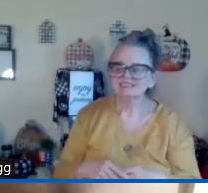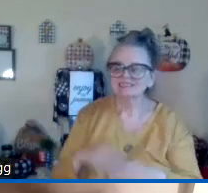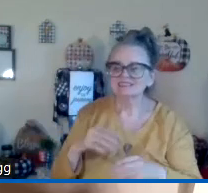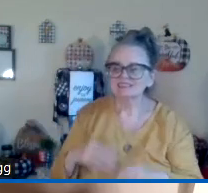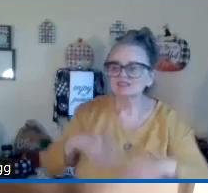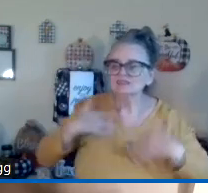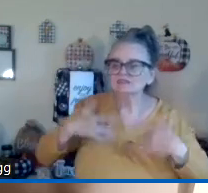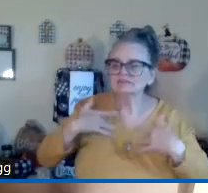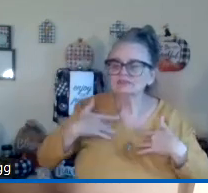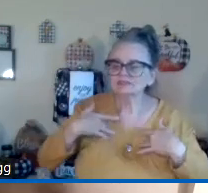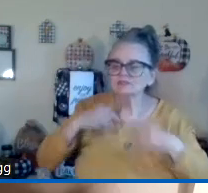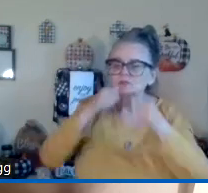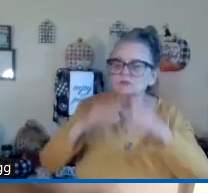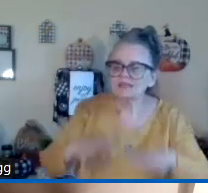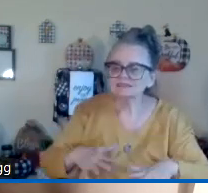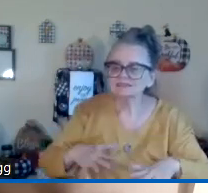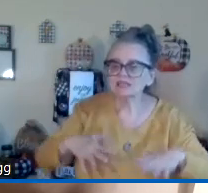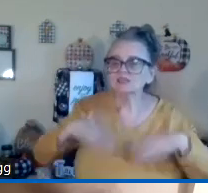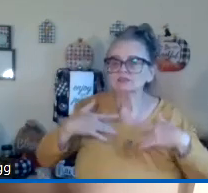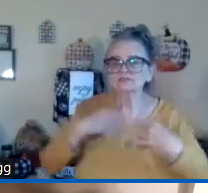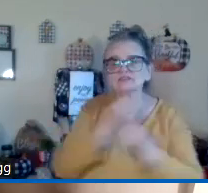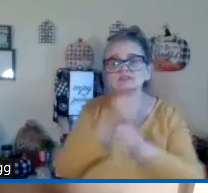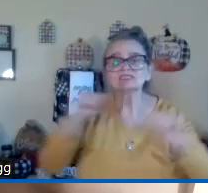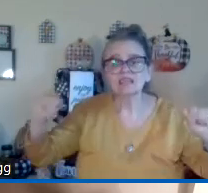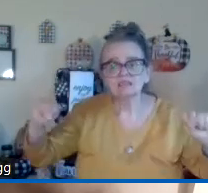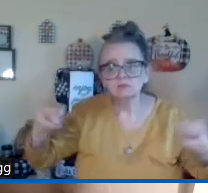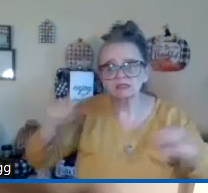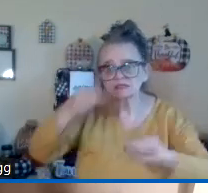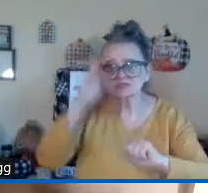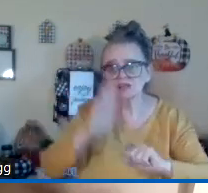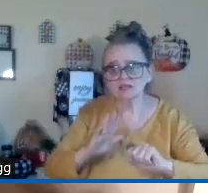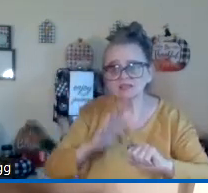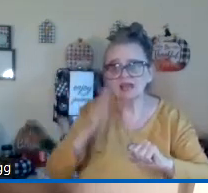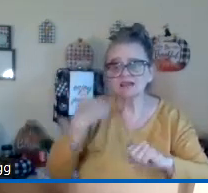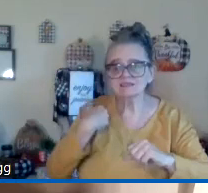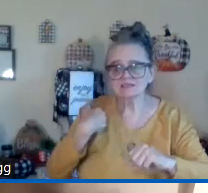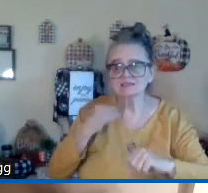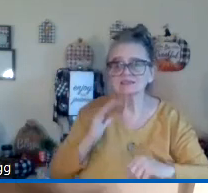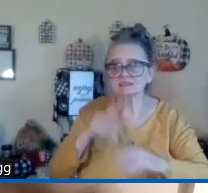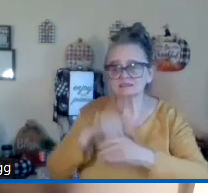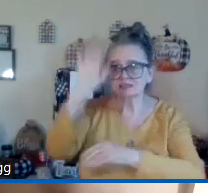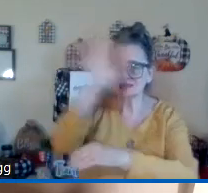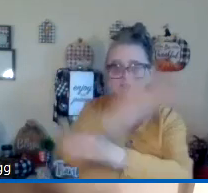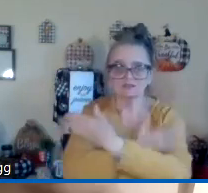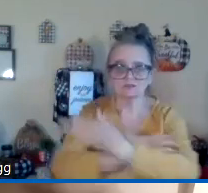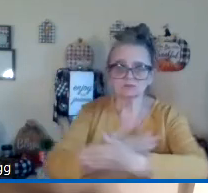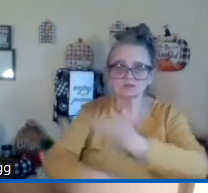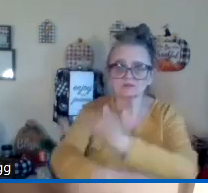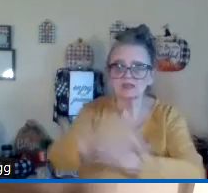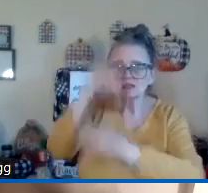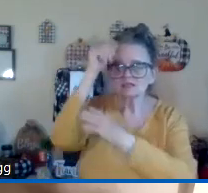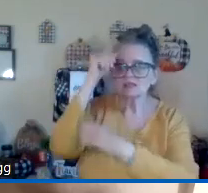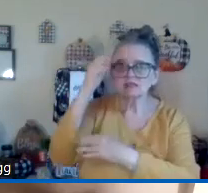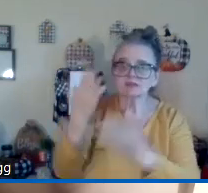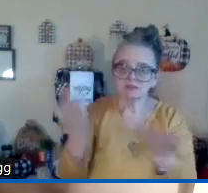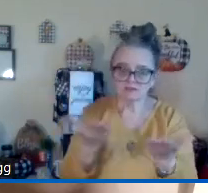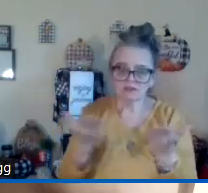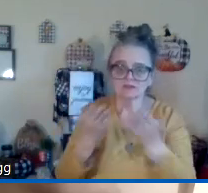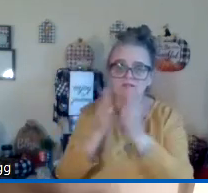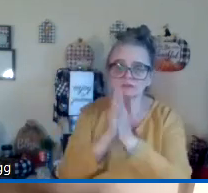your favorite. Okay, so if we show that I have a favorite, then we're